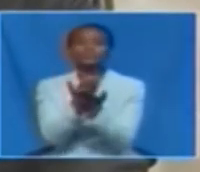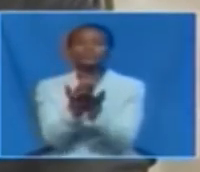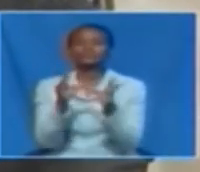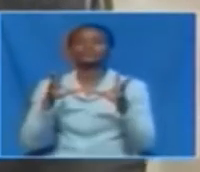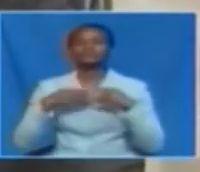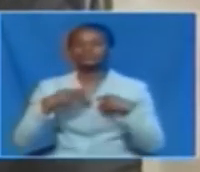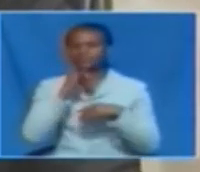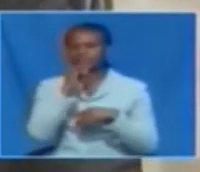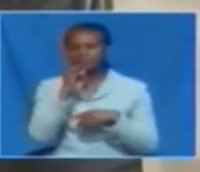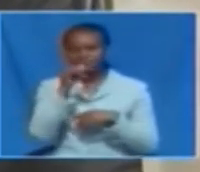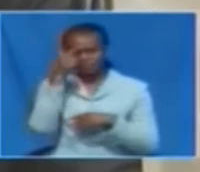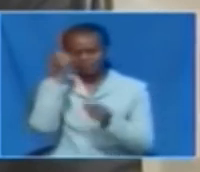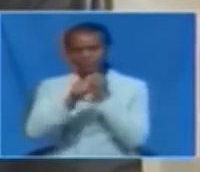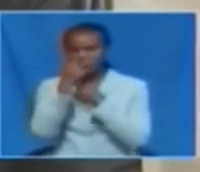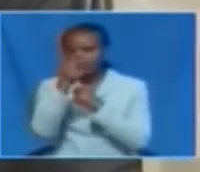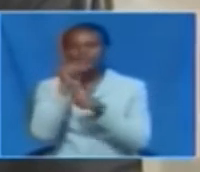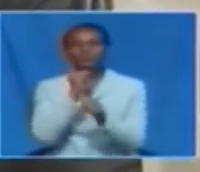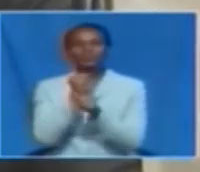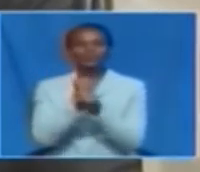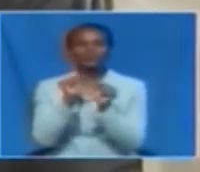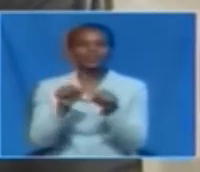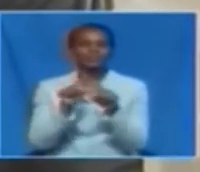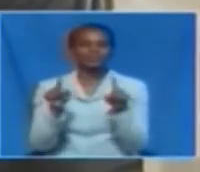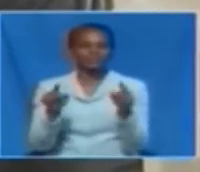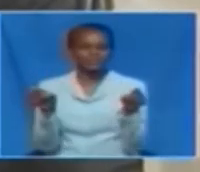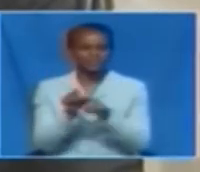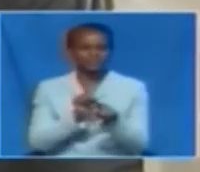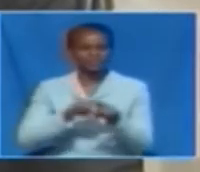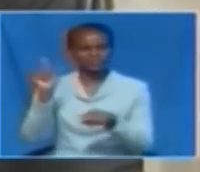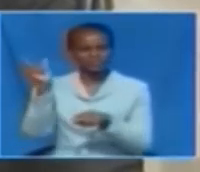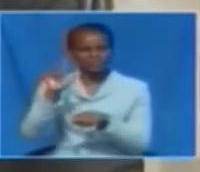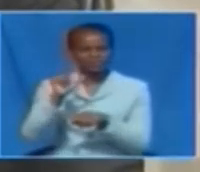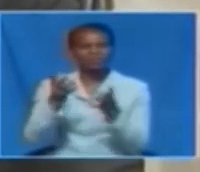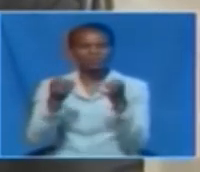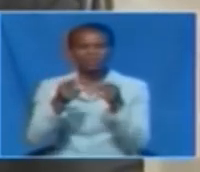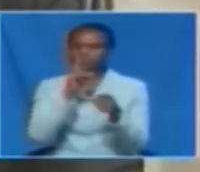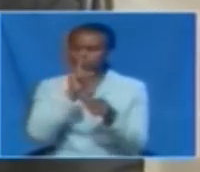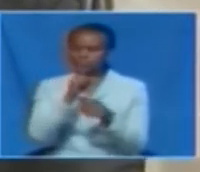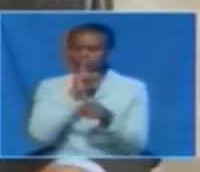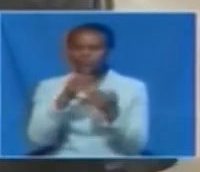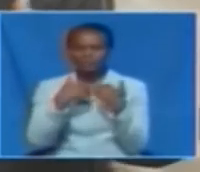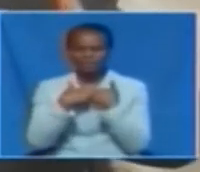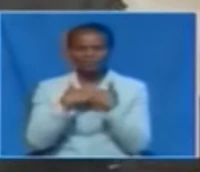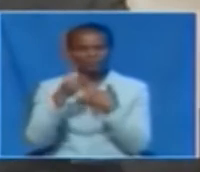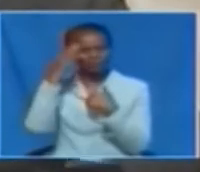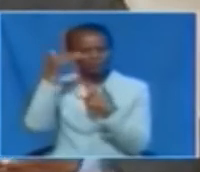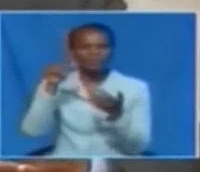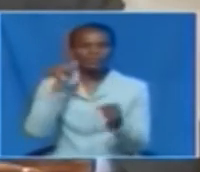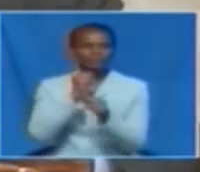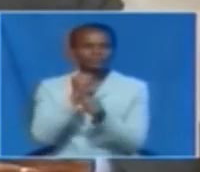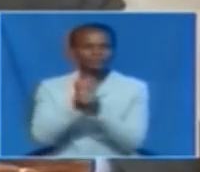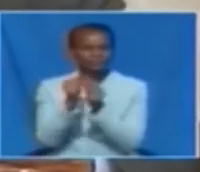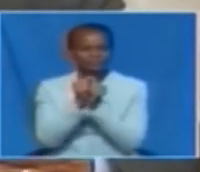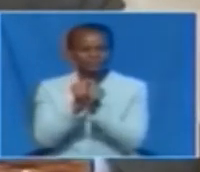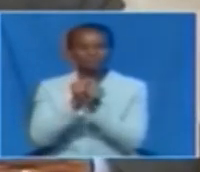that there is something they see that it can work. But even MMD wants to be sure that this is a partnership of